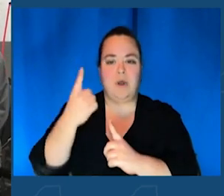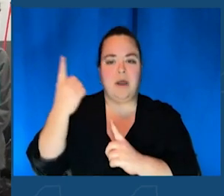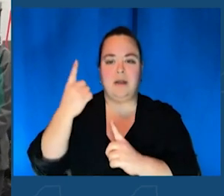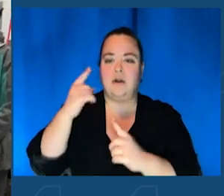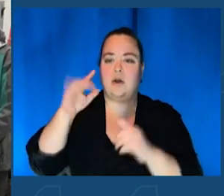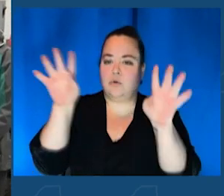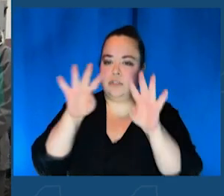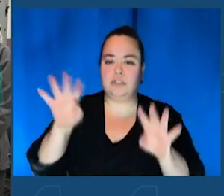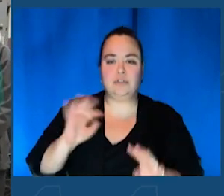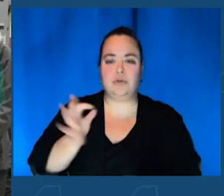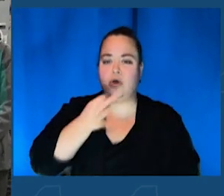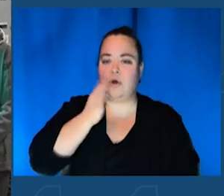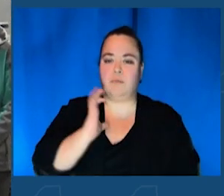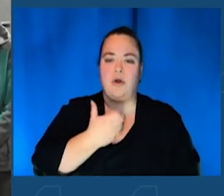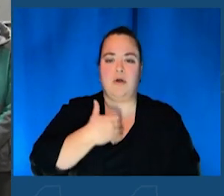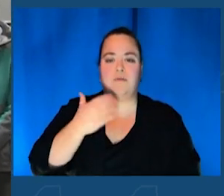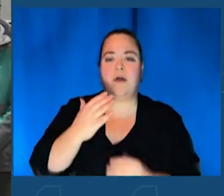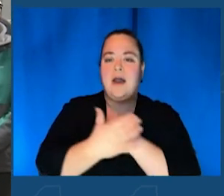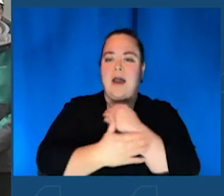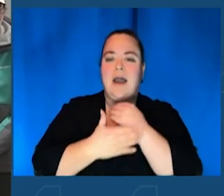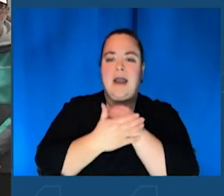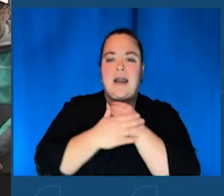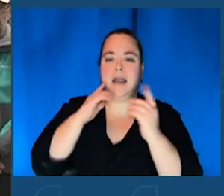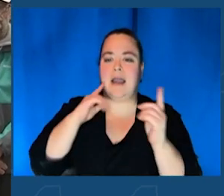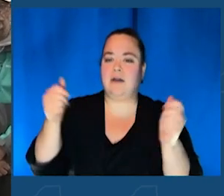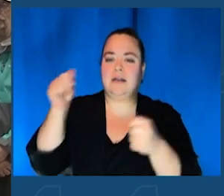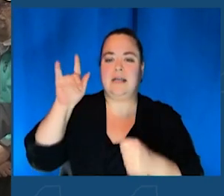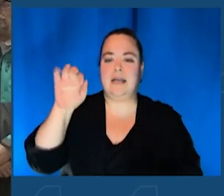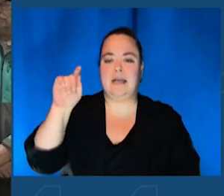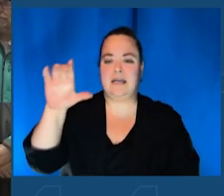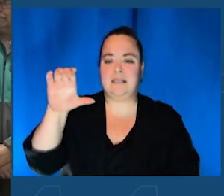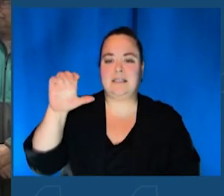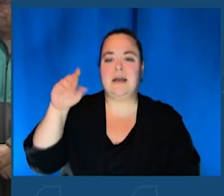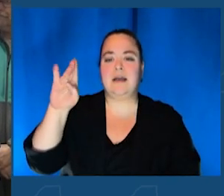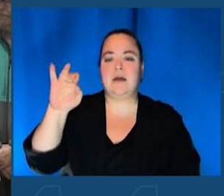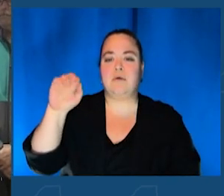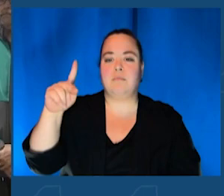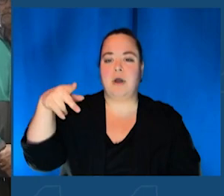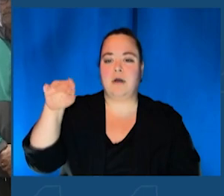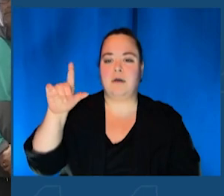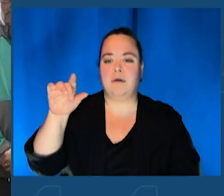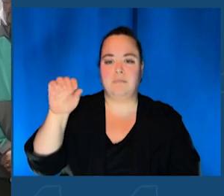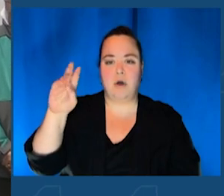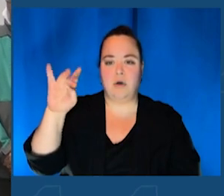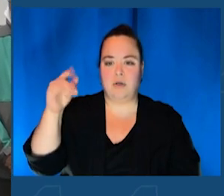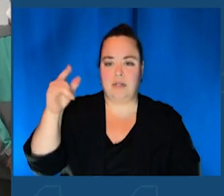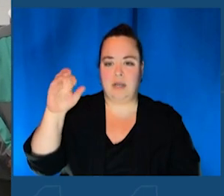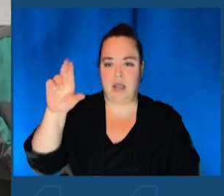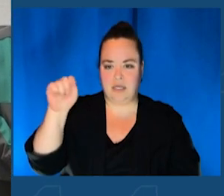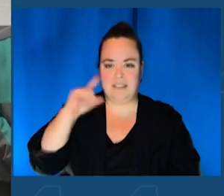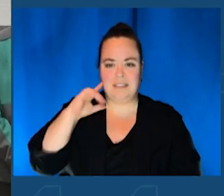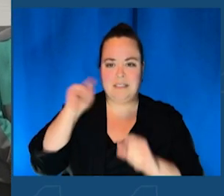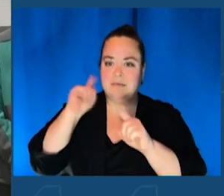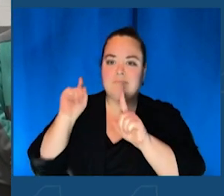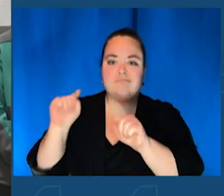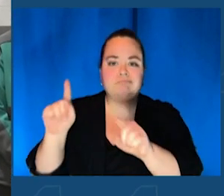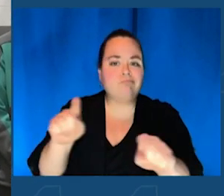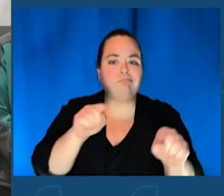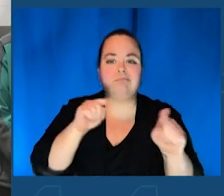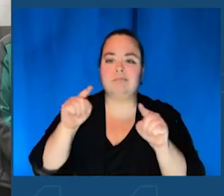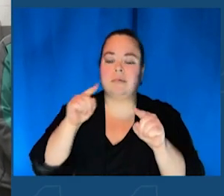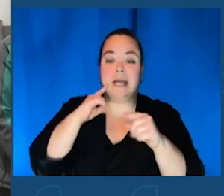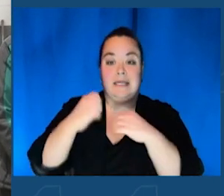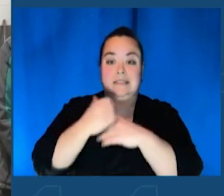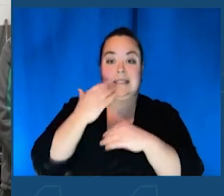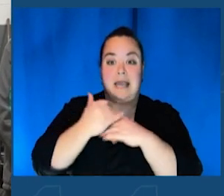is our county executive. We've been through a lot together, Mark Polenkars, and he's been out on the roads, often sending photos to me, letting